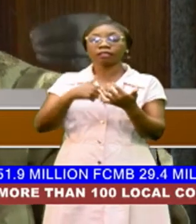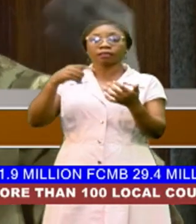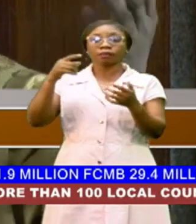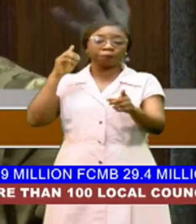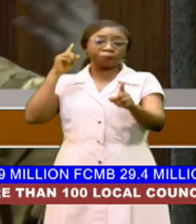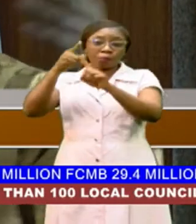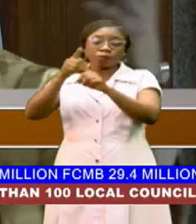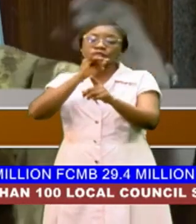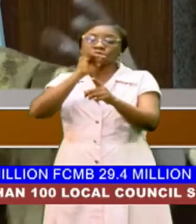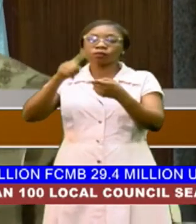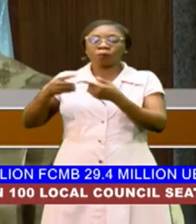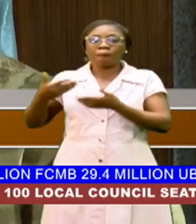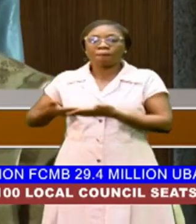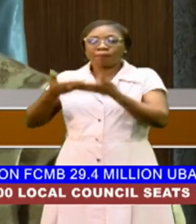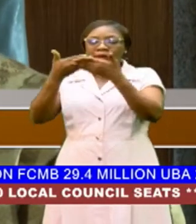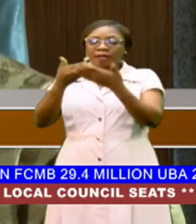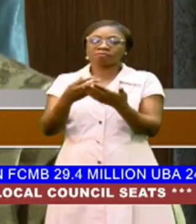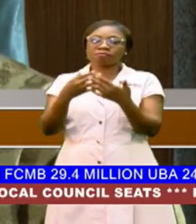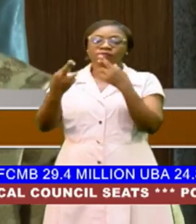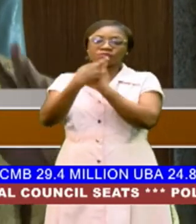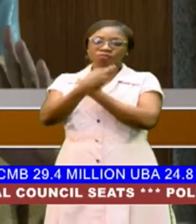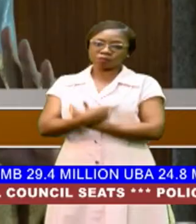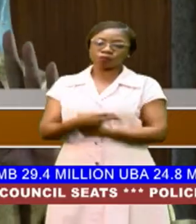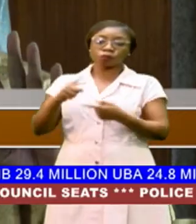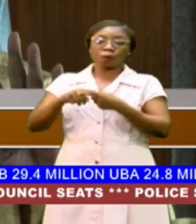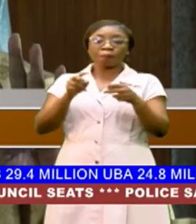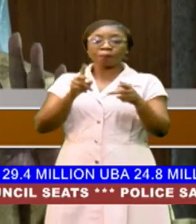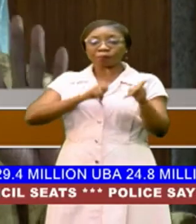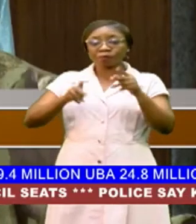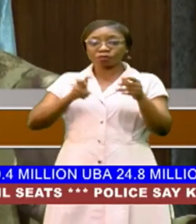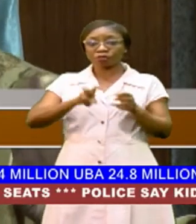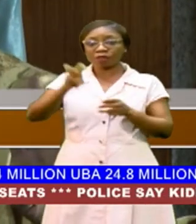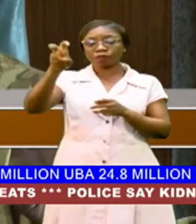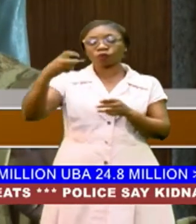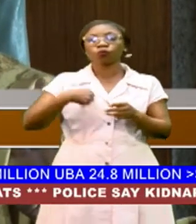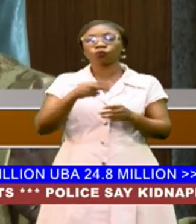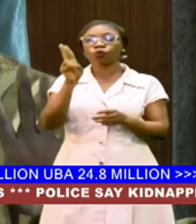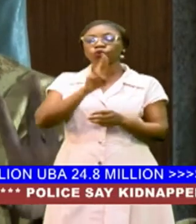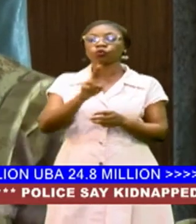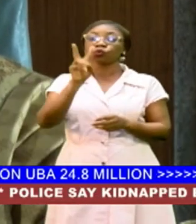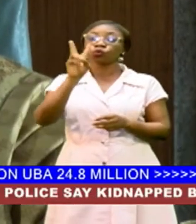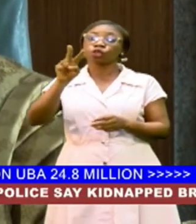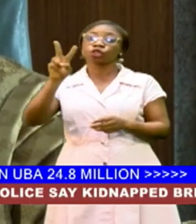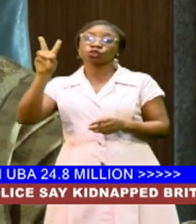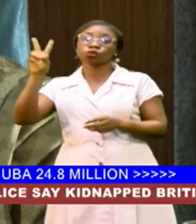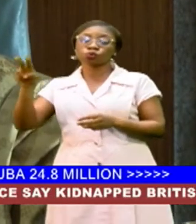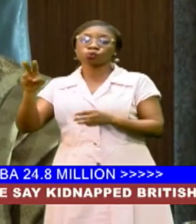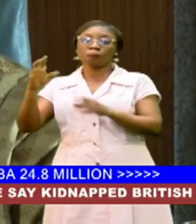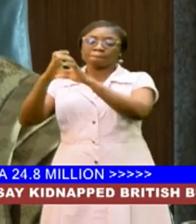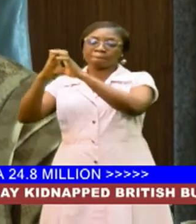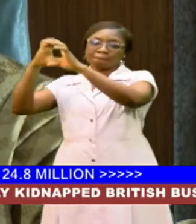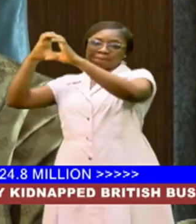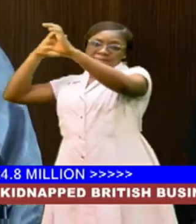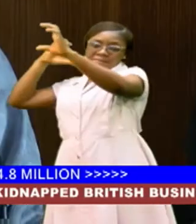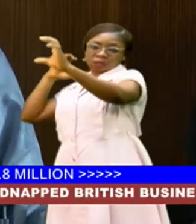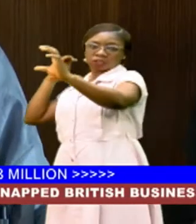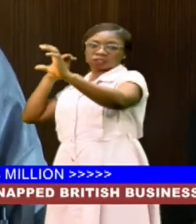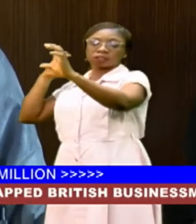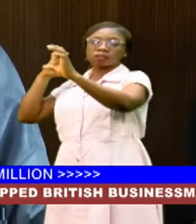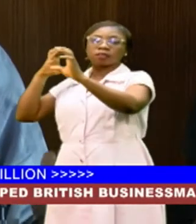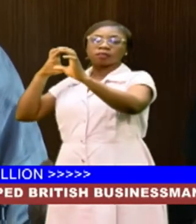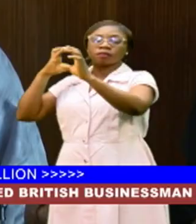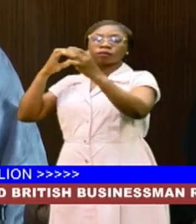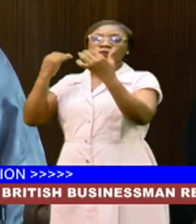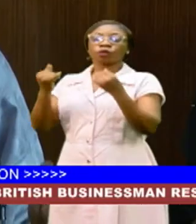the passengers traveling on the major route. So we are going to run 22 routes on the luxurious buses. This is part